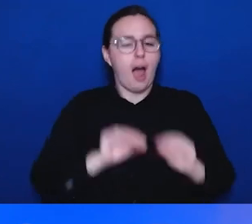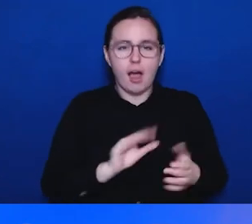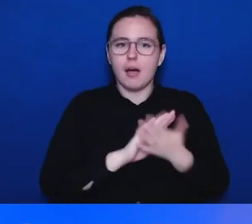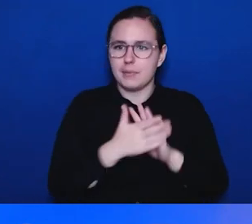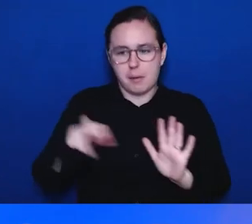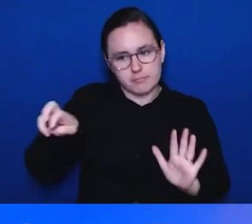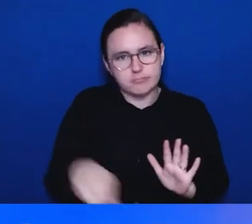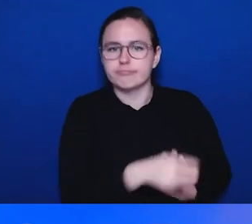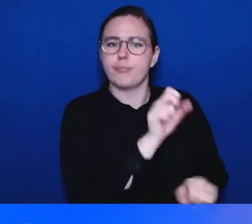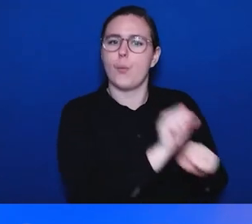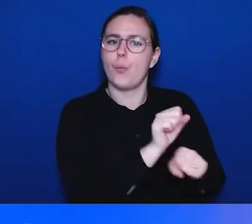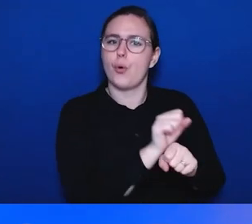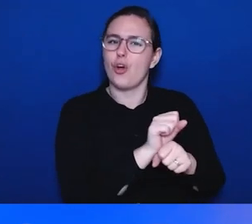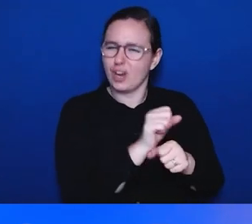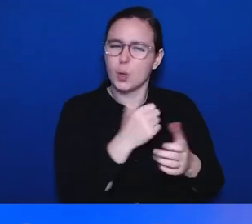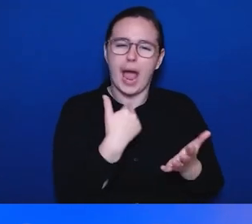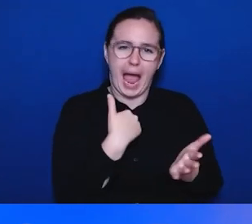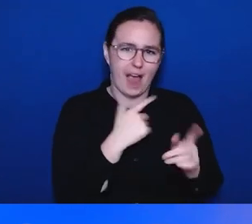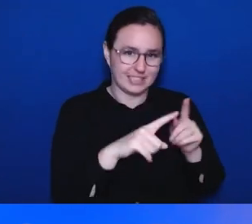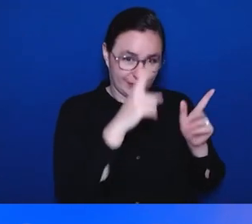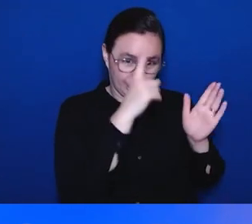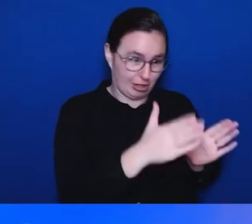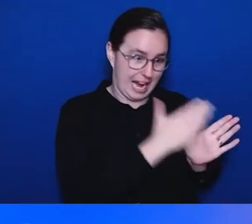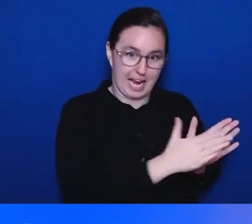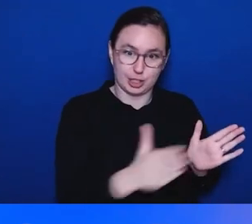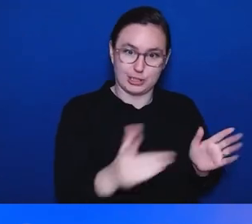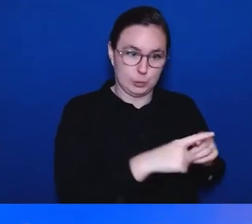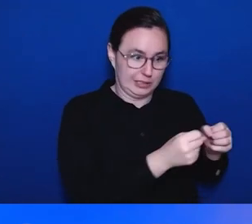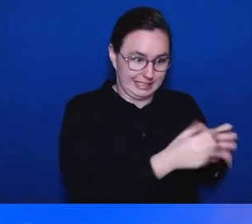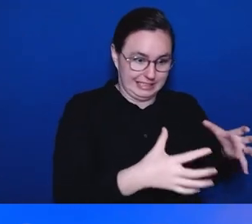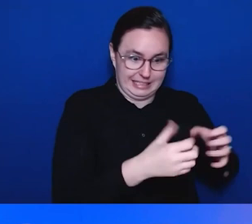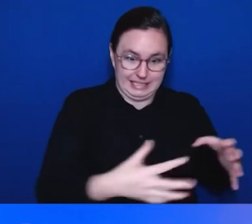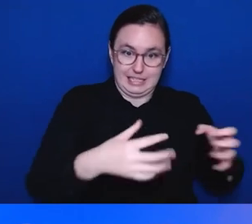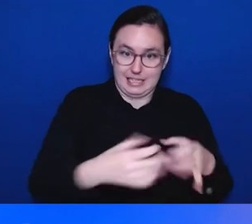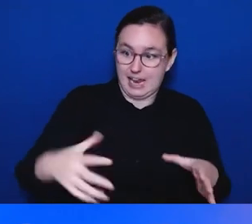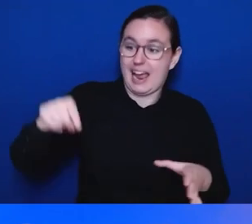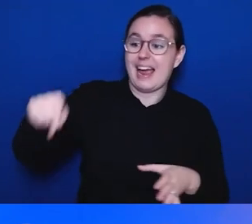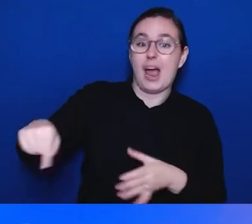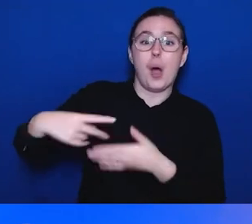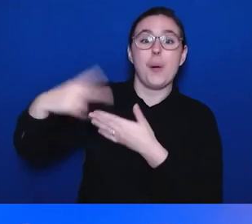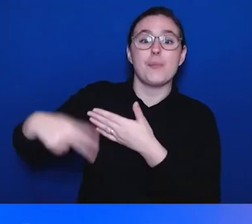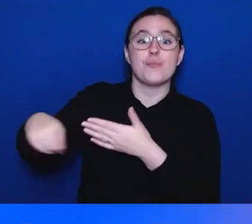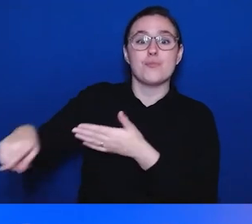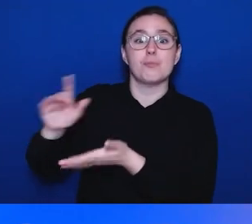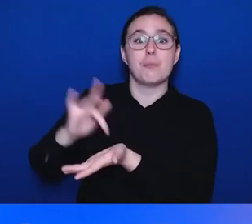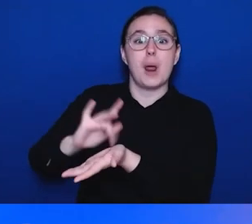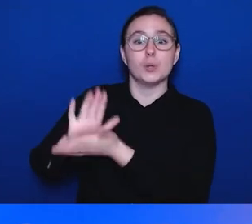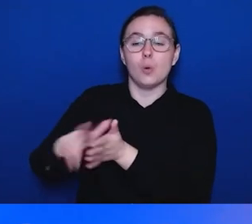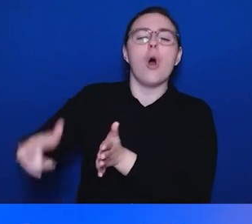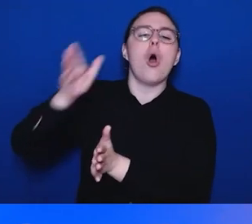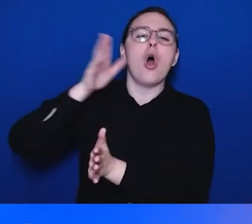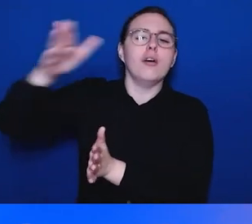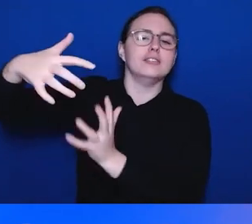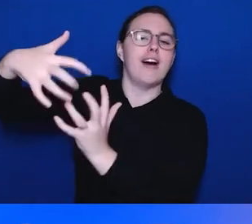hospitals, into our communities, delivering care as quickly as possible. This is one part of an array of strategies to respond to the